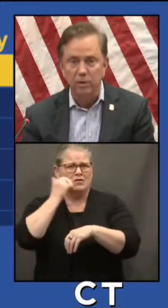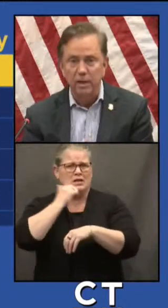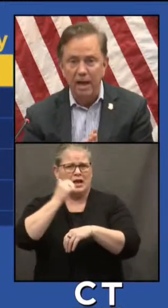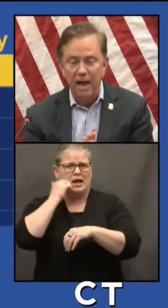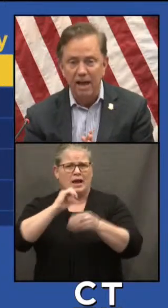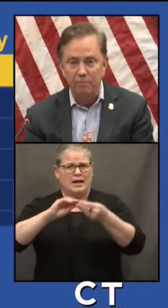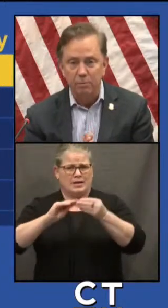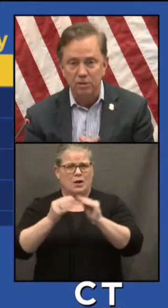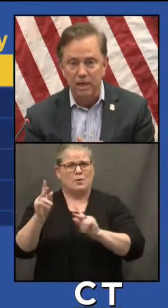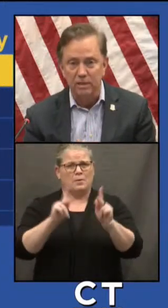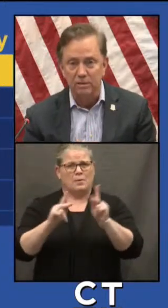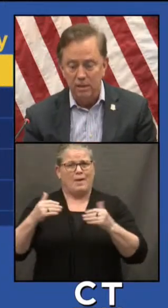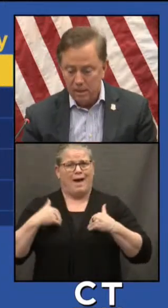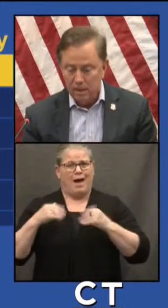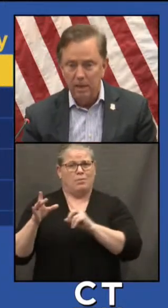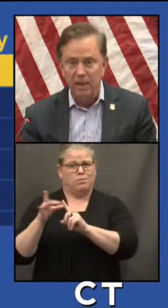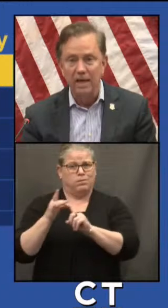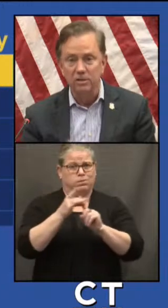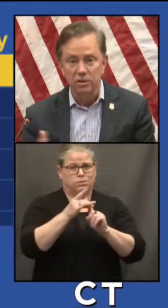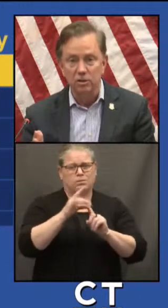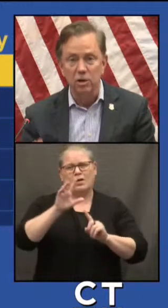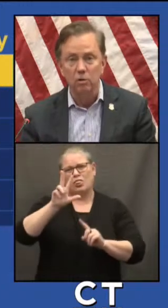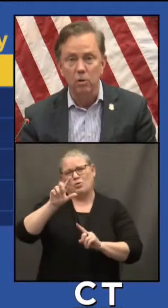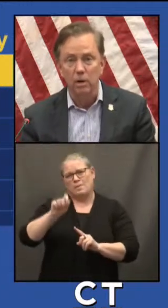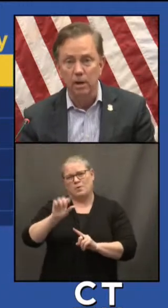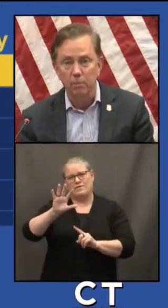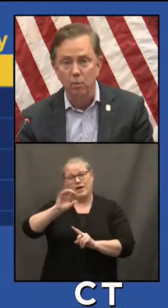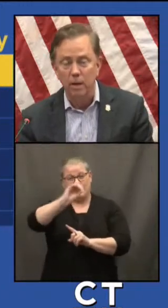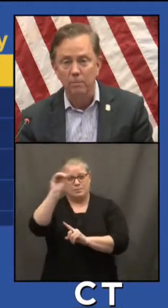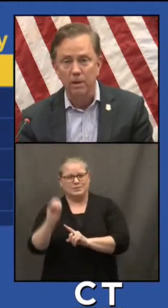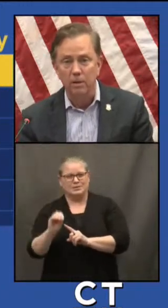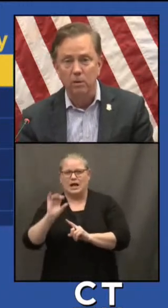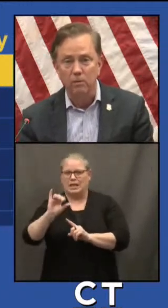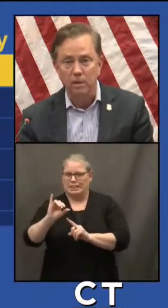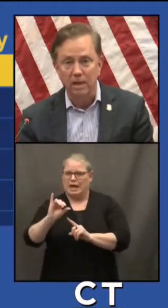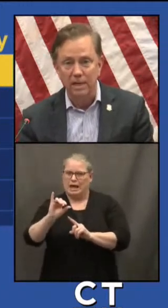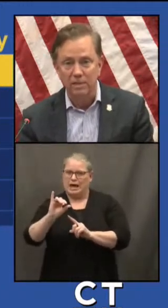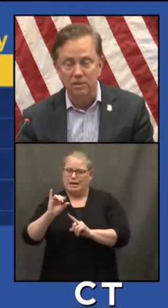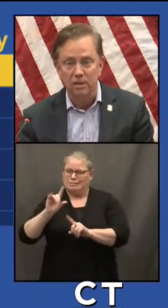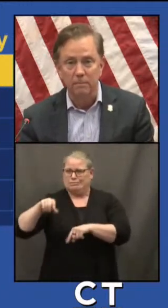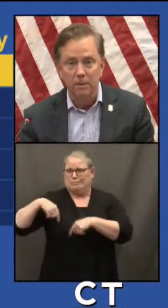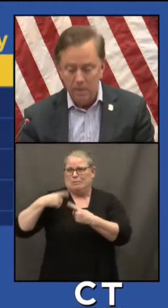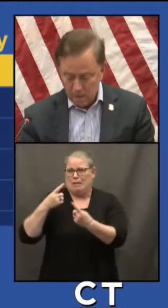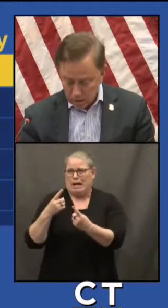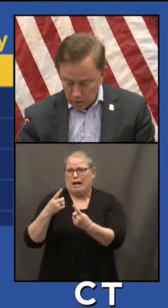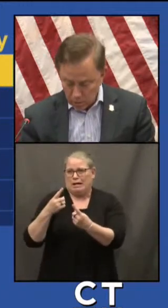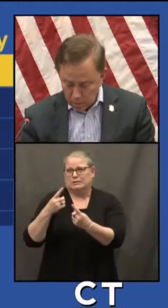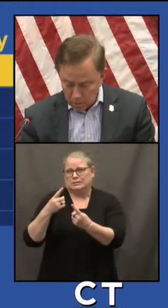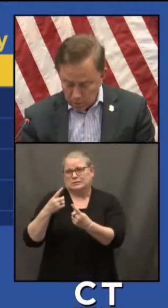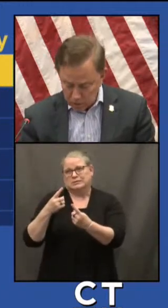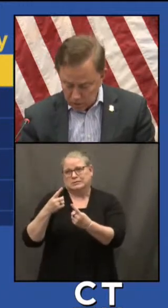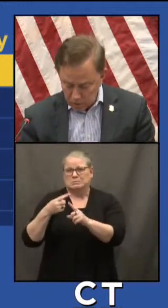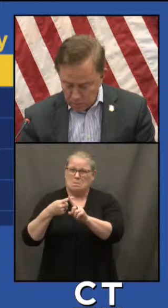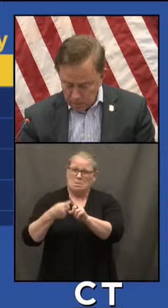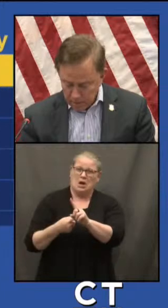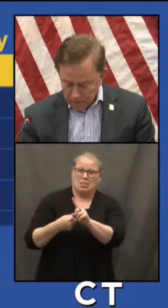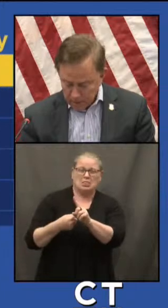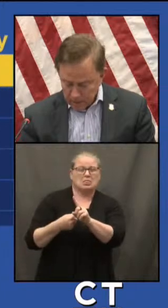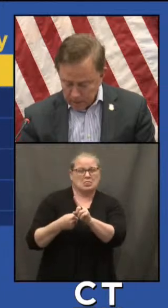at 3.5%. That is, as you know, gone up quite a bit over the last month or